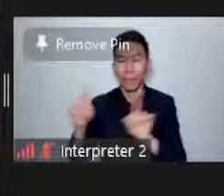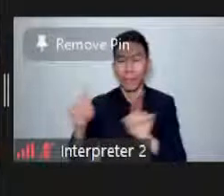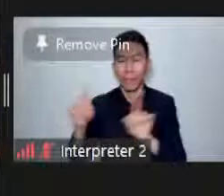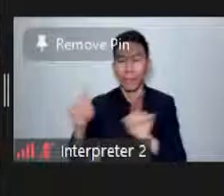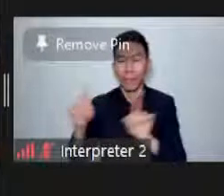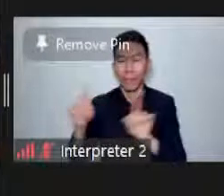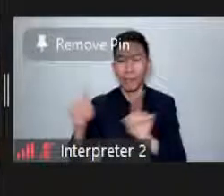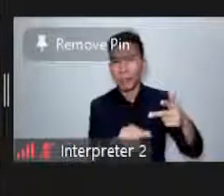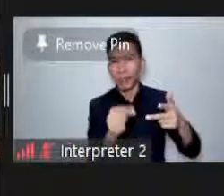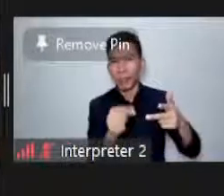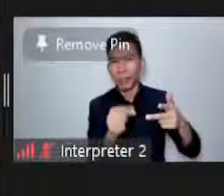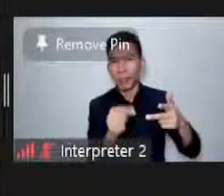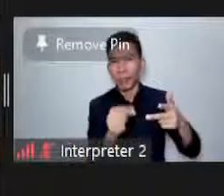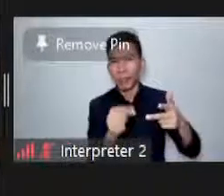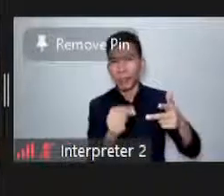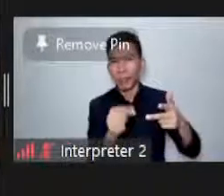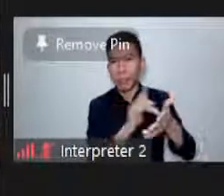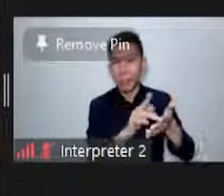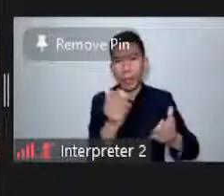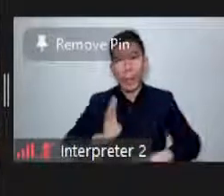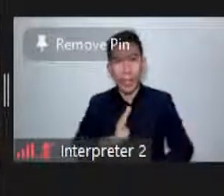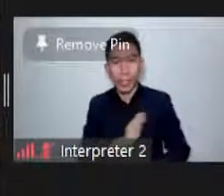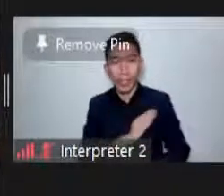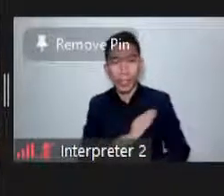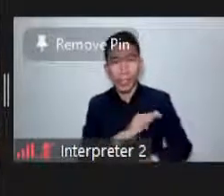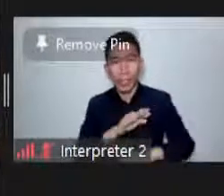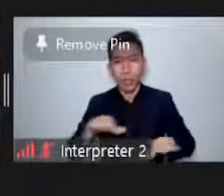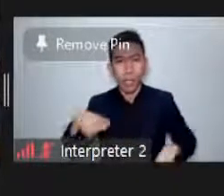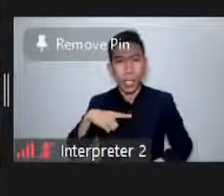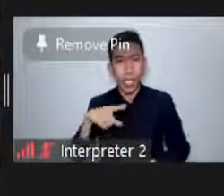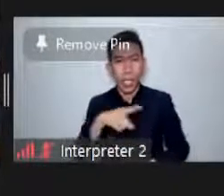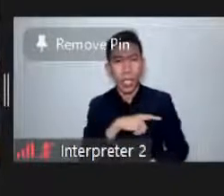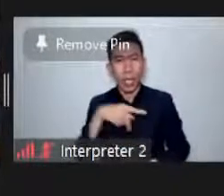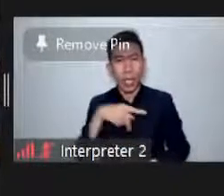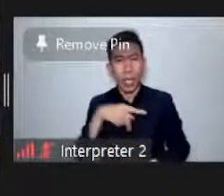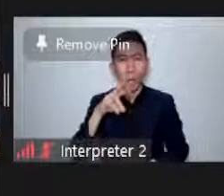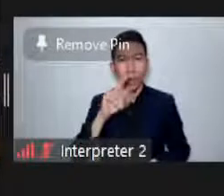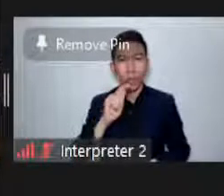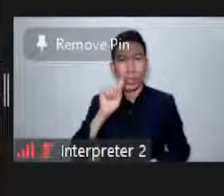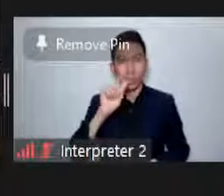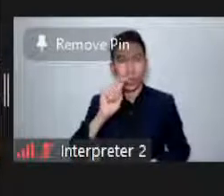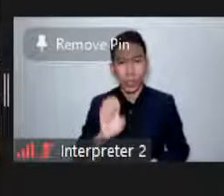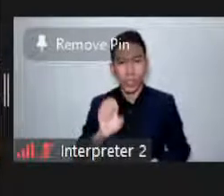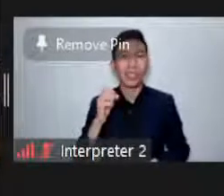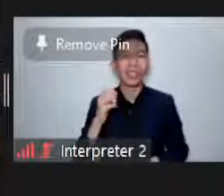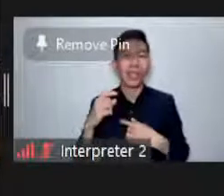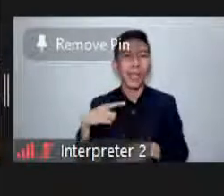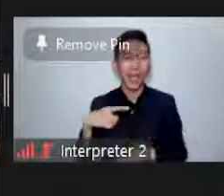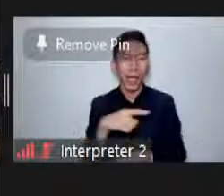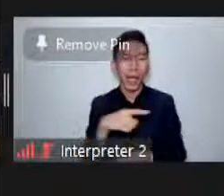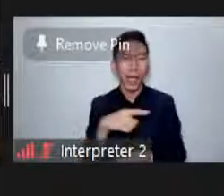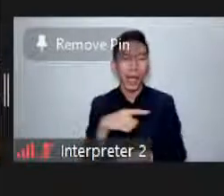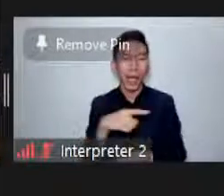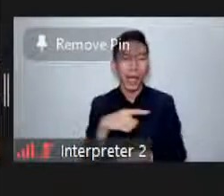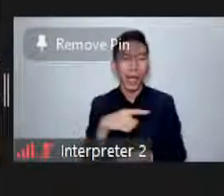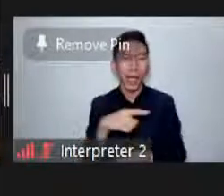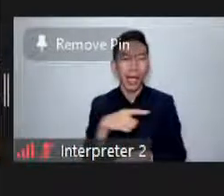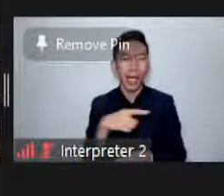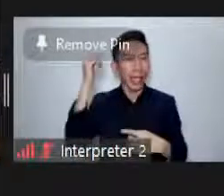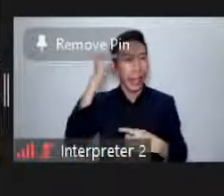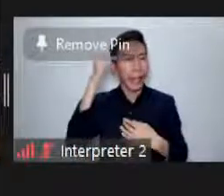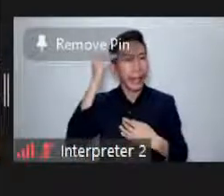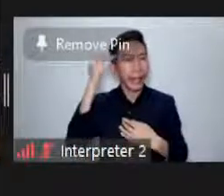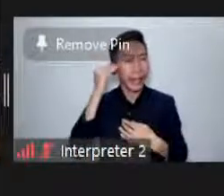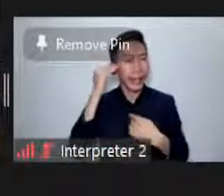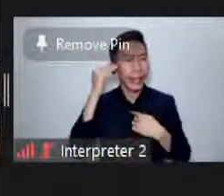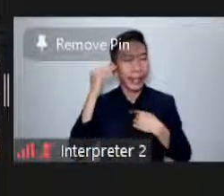breast, childhood, lung, prostate, blood, head and neck, gynecologic, and gastrointestinal cancers,